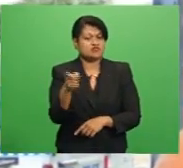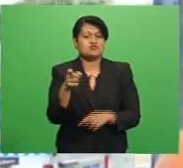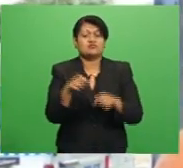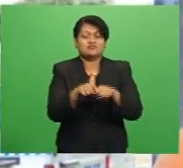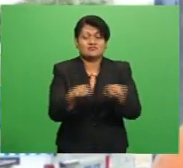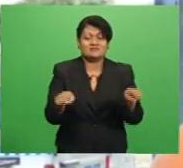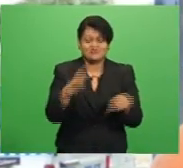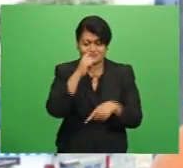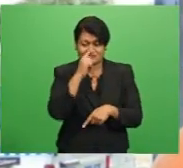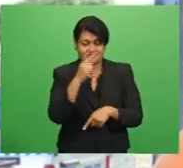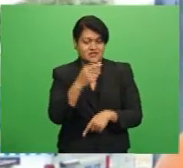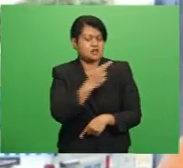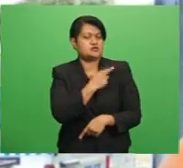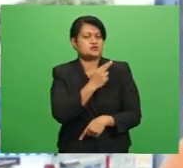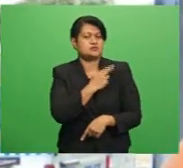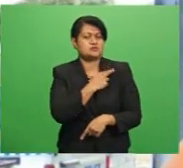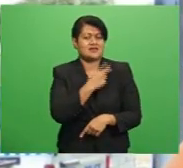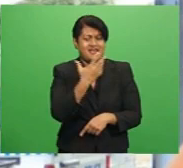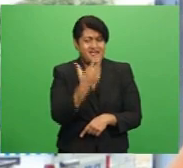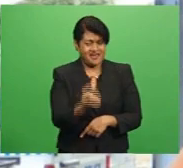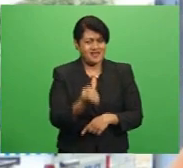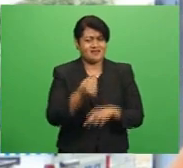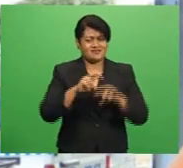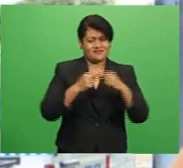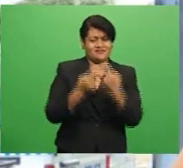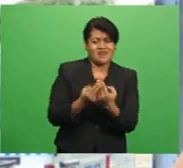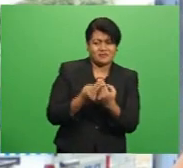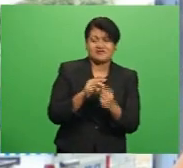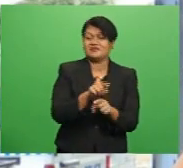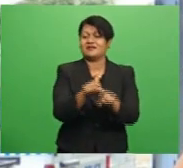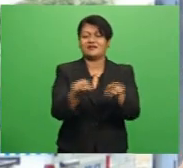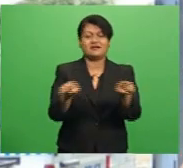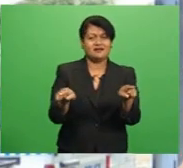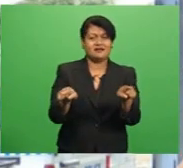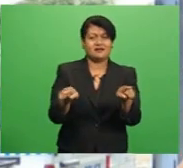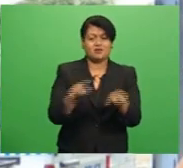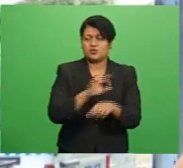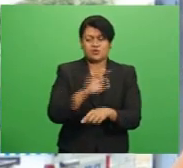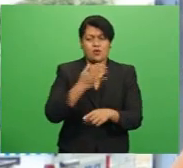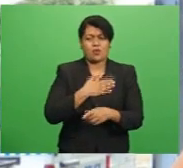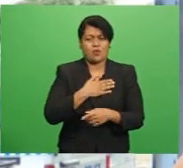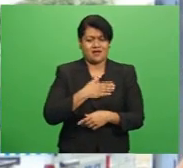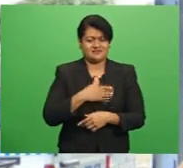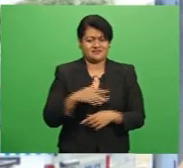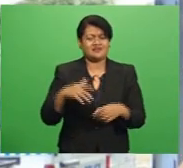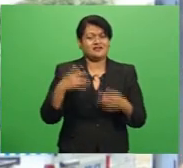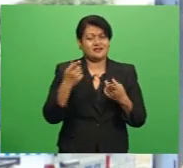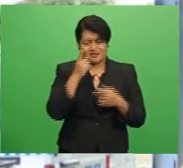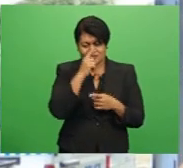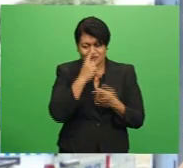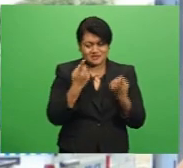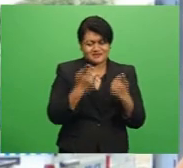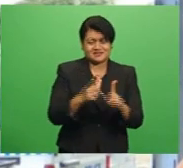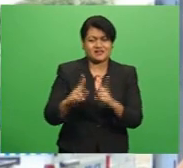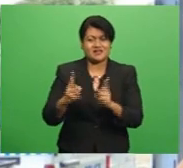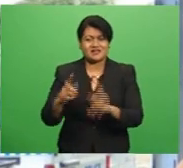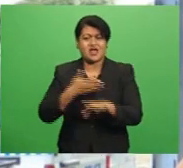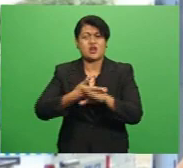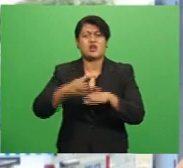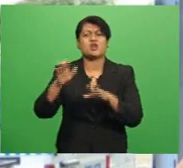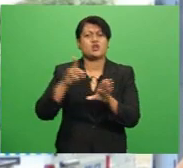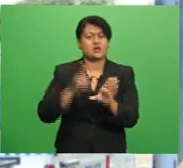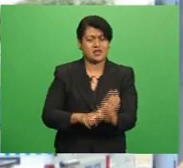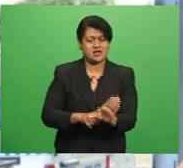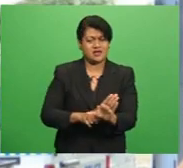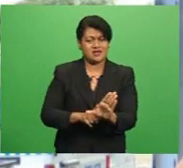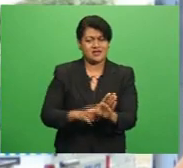And remember that you have loved ones there. We do not want any lives to be lost during this New Year's party, New Year's Eve.